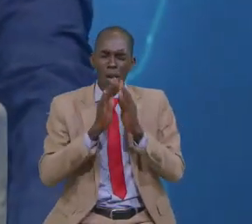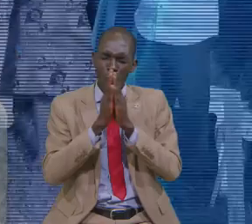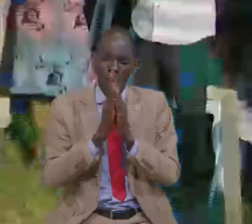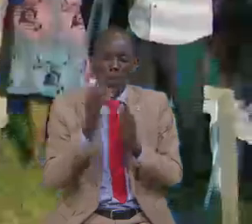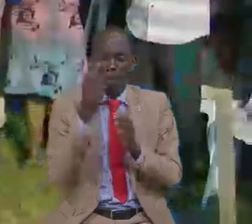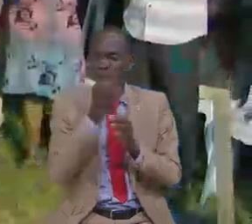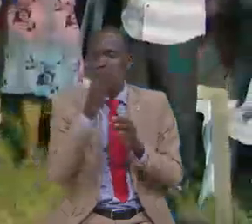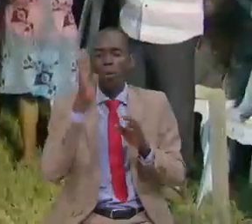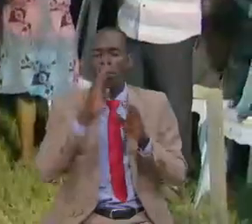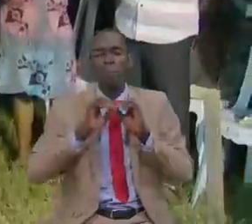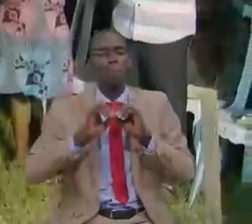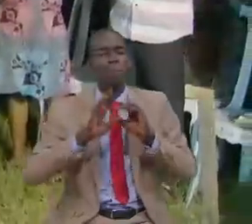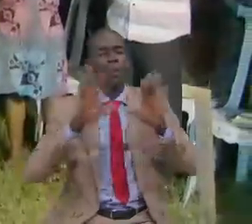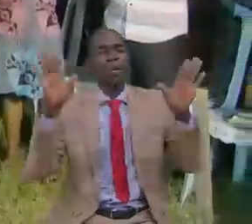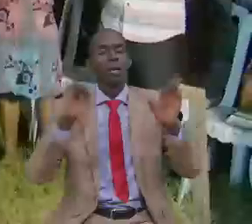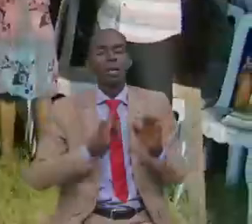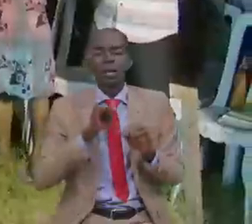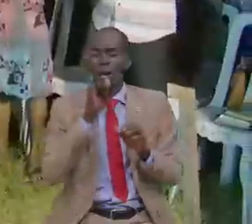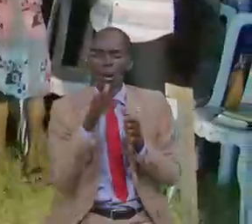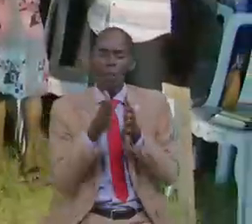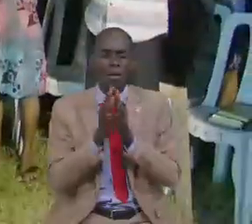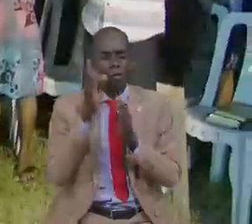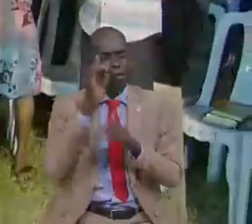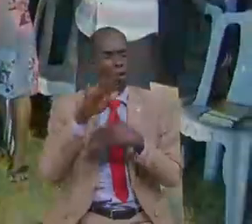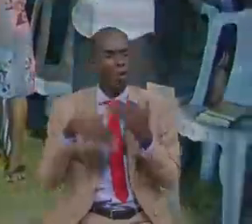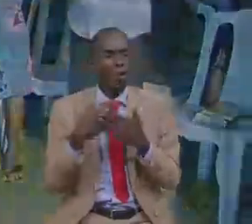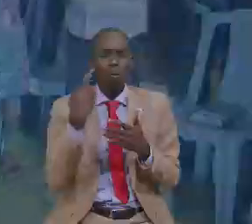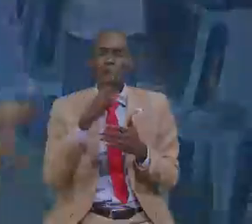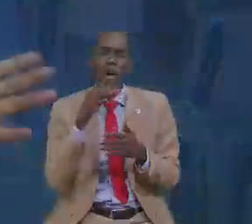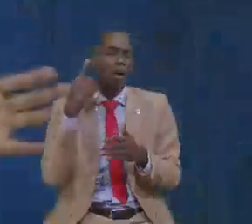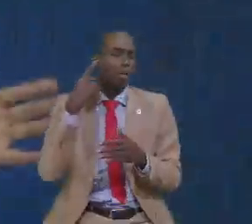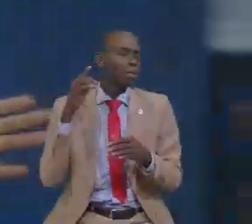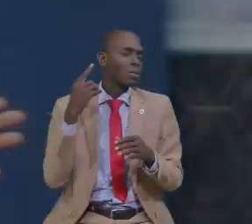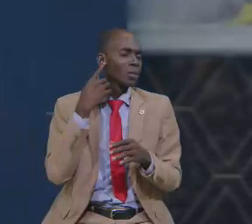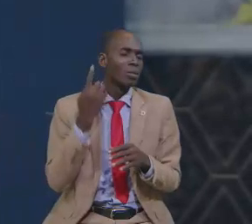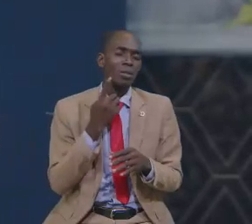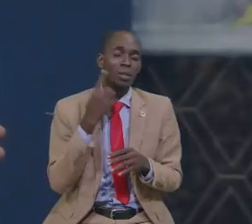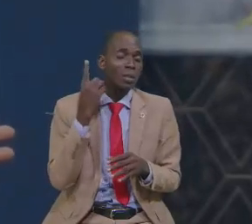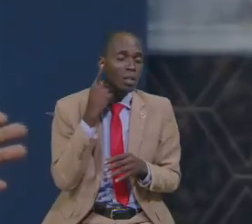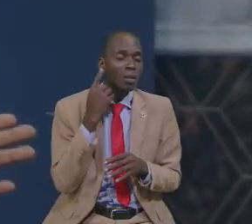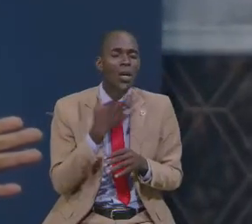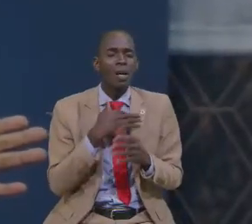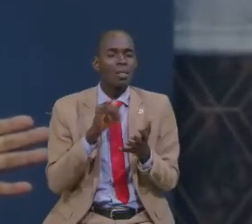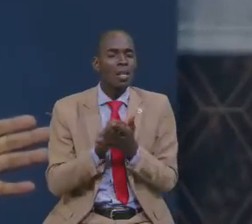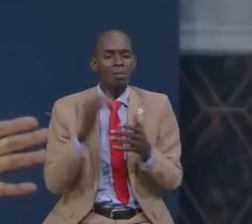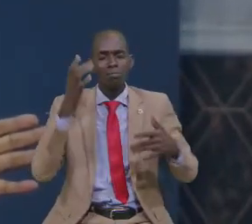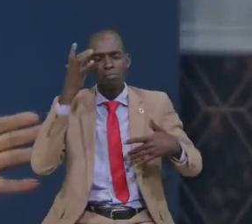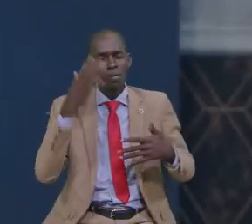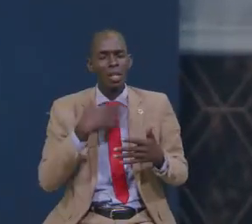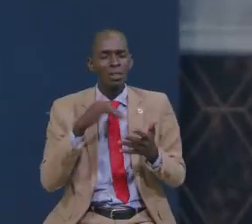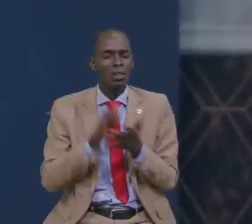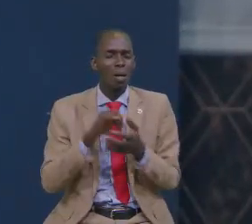a bride I'm asking Lord for those who are deaf and dumb and that information and that